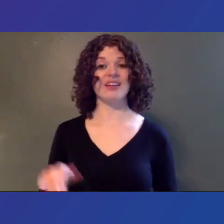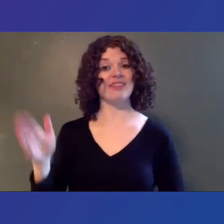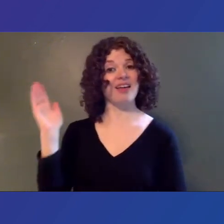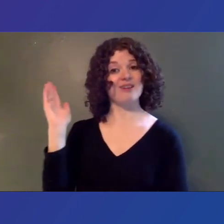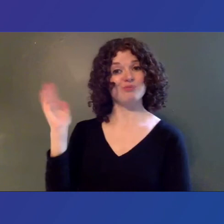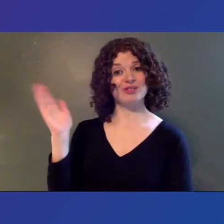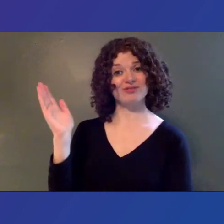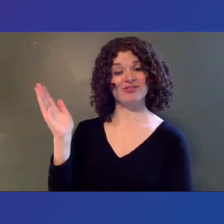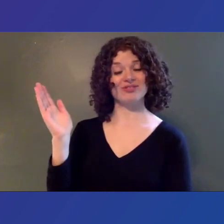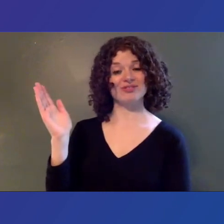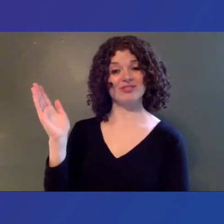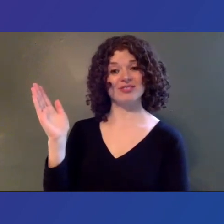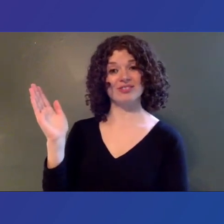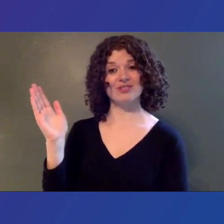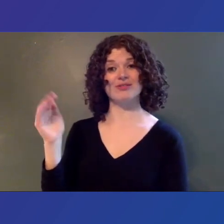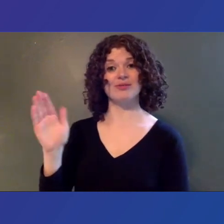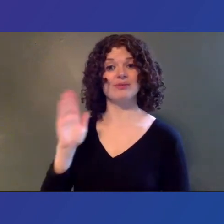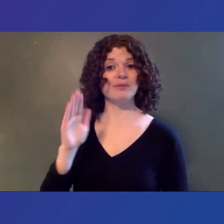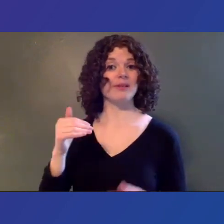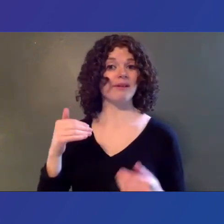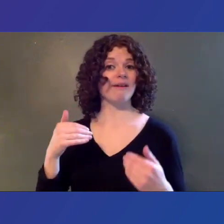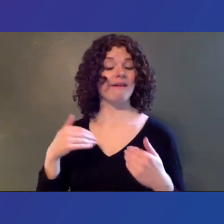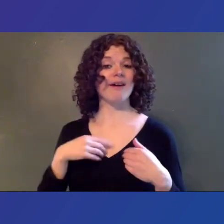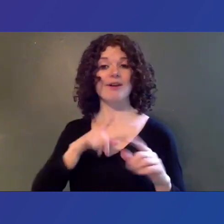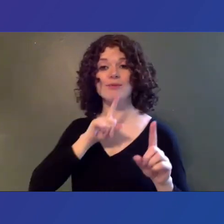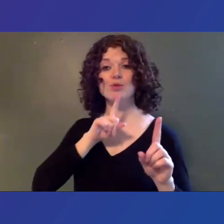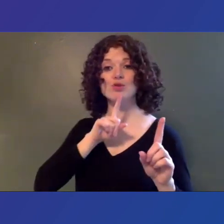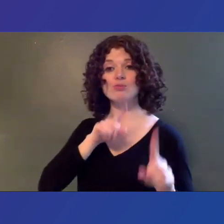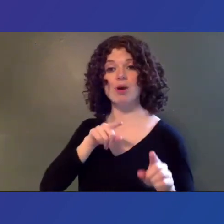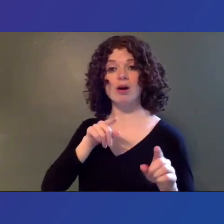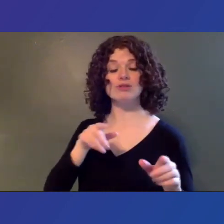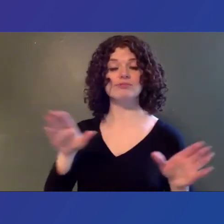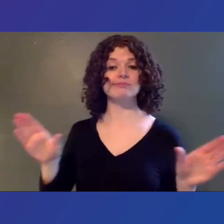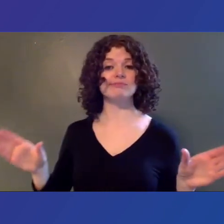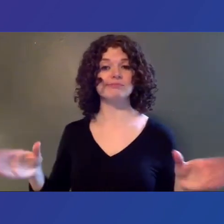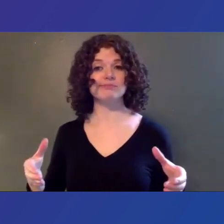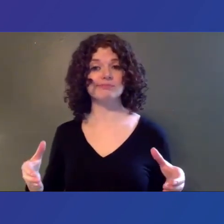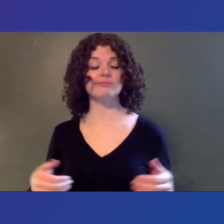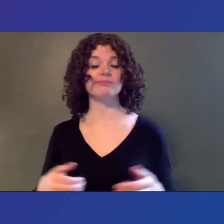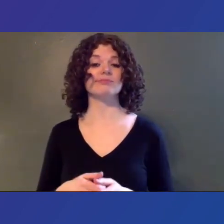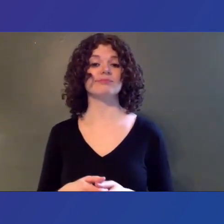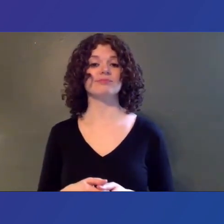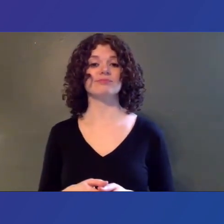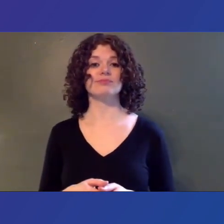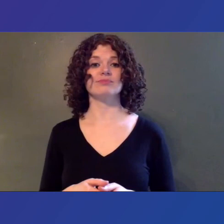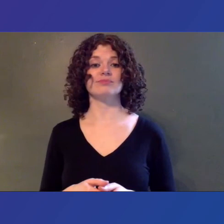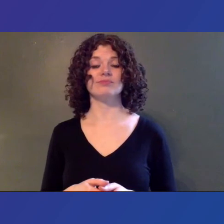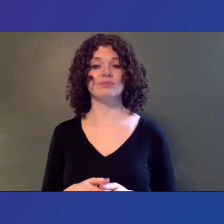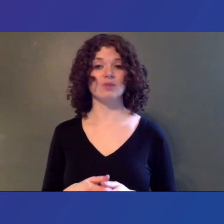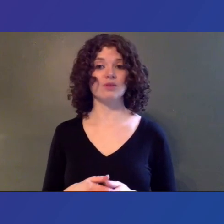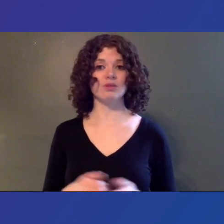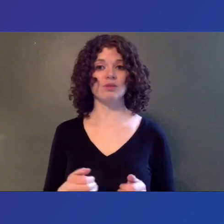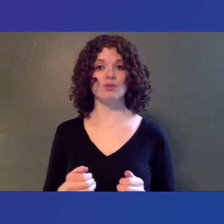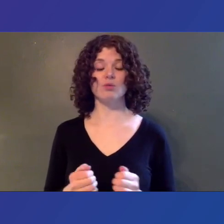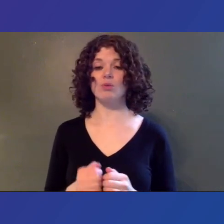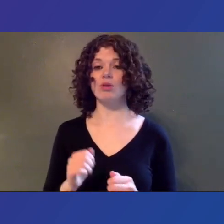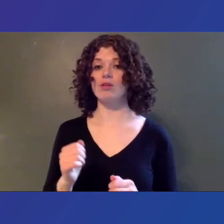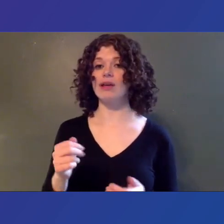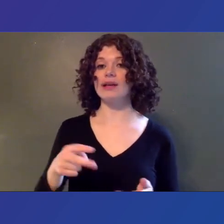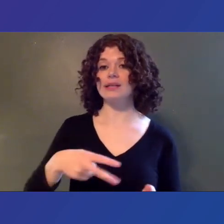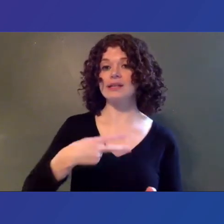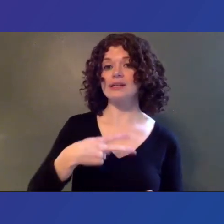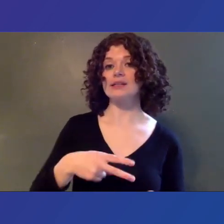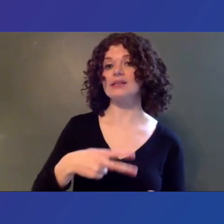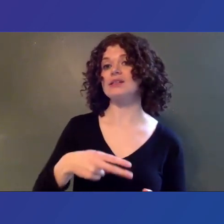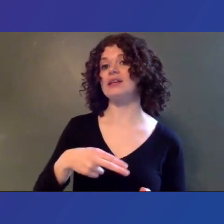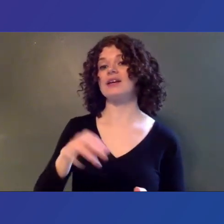be followed by a response session from the Dance NYC Disability Dance